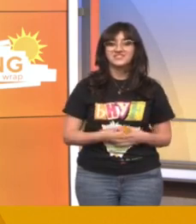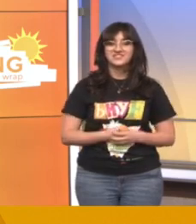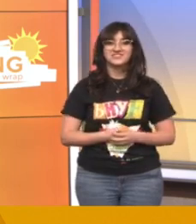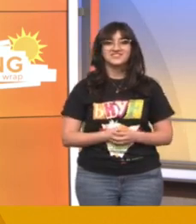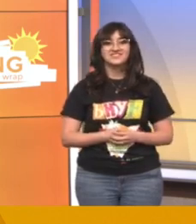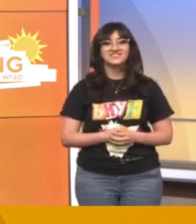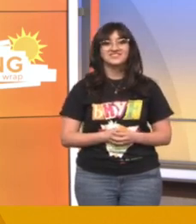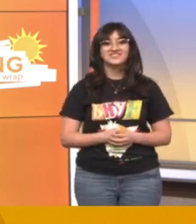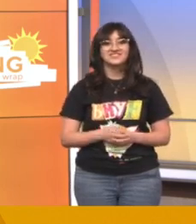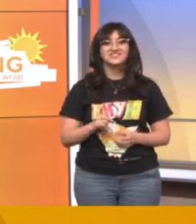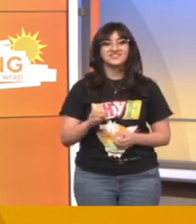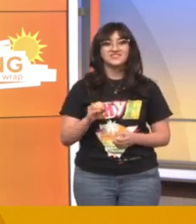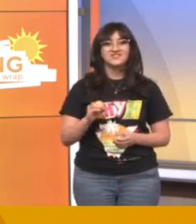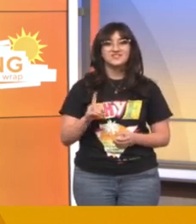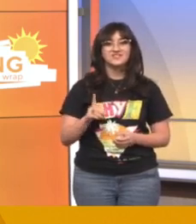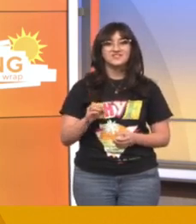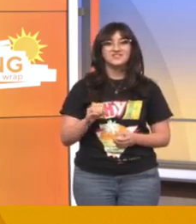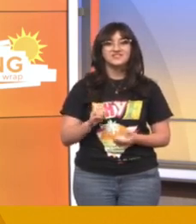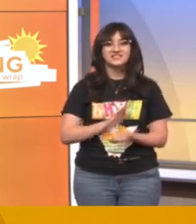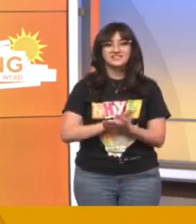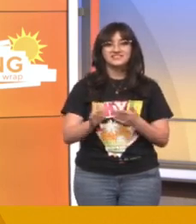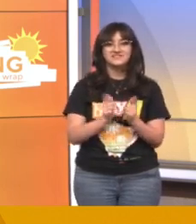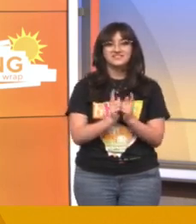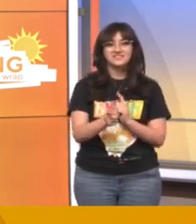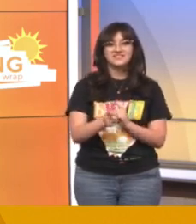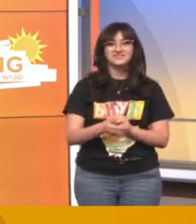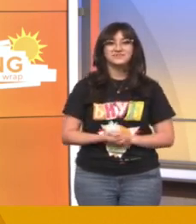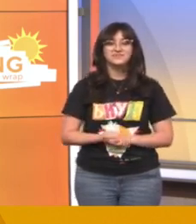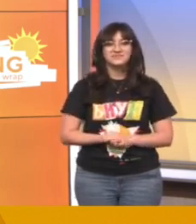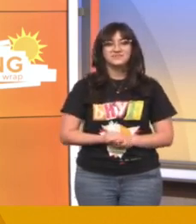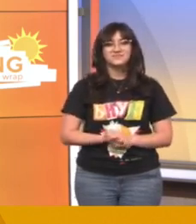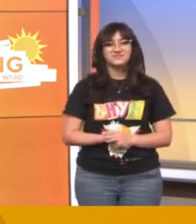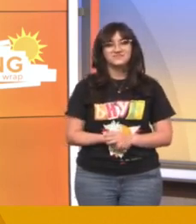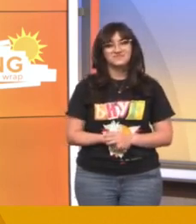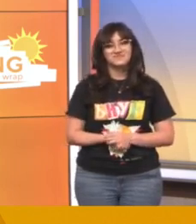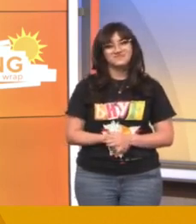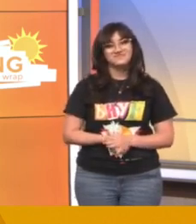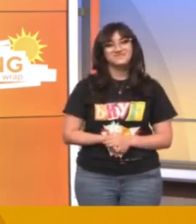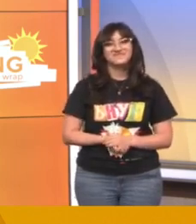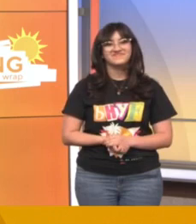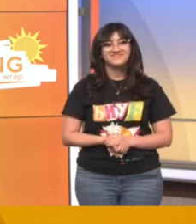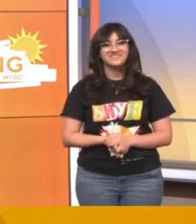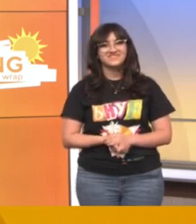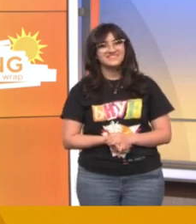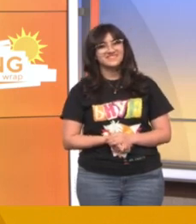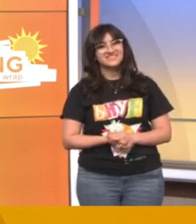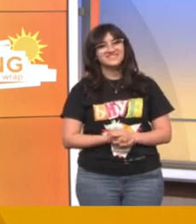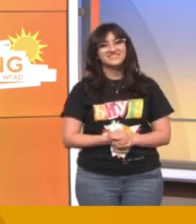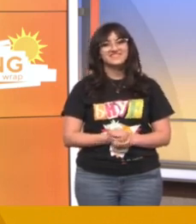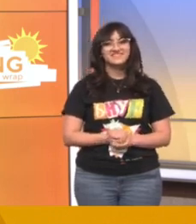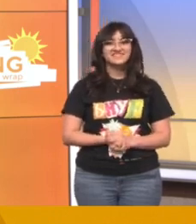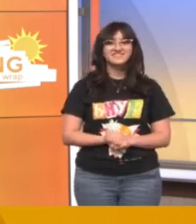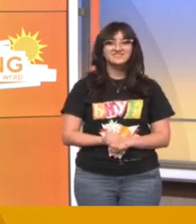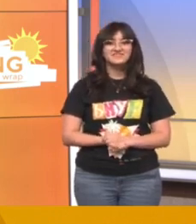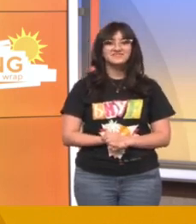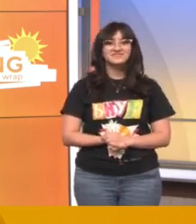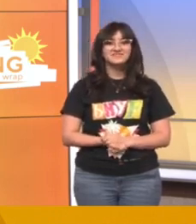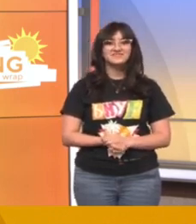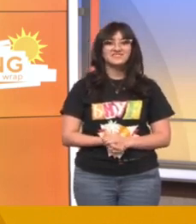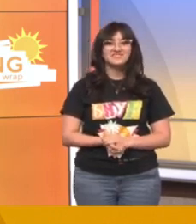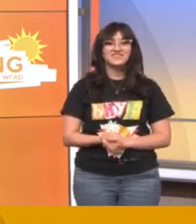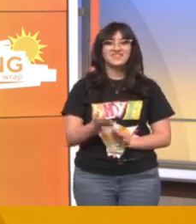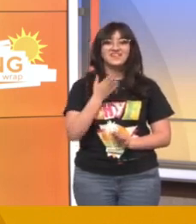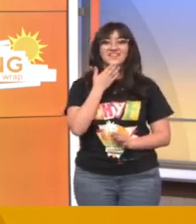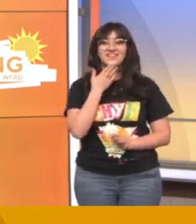nice Kalina, to meet Shola, you. pleasure to meet you. Yeah, thank you for being here. So these two lovely men covered the show for me, so thank you so much. Thanks for being know.